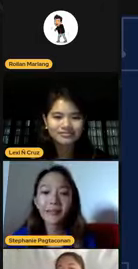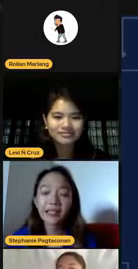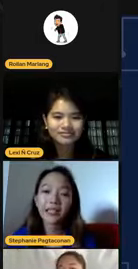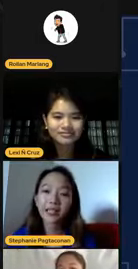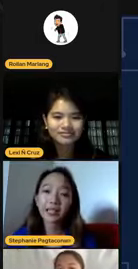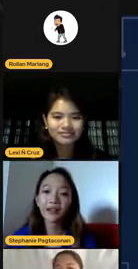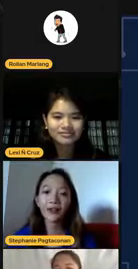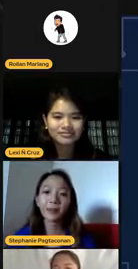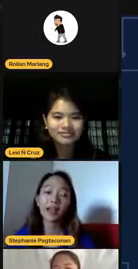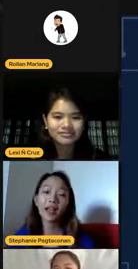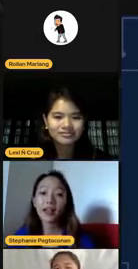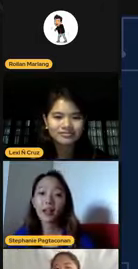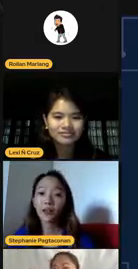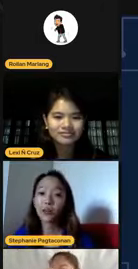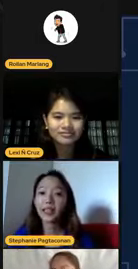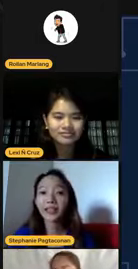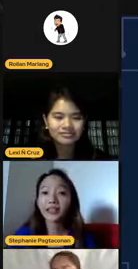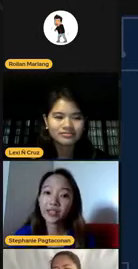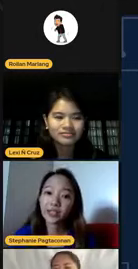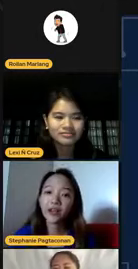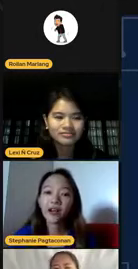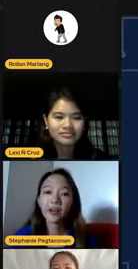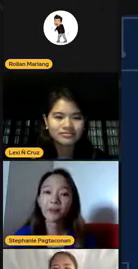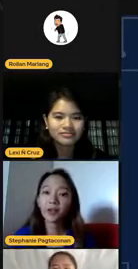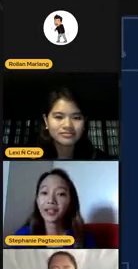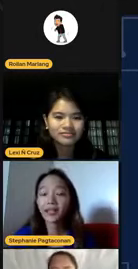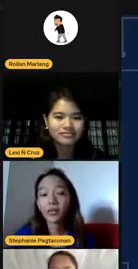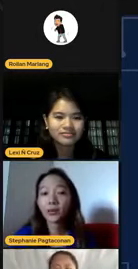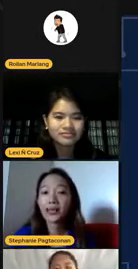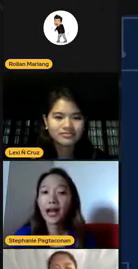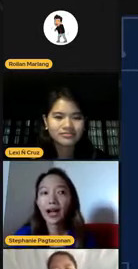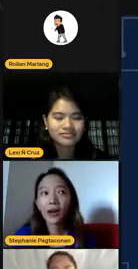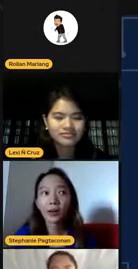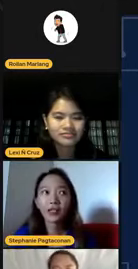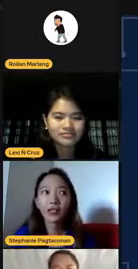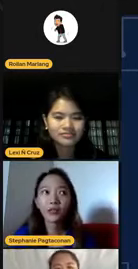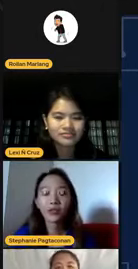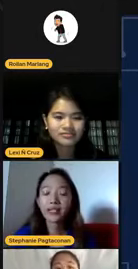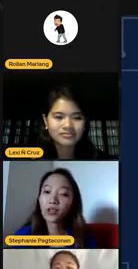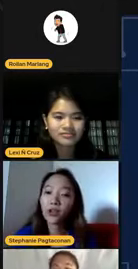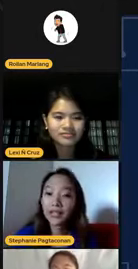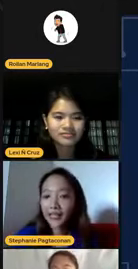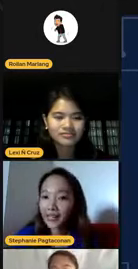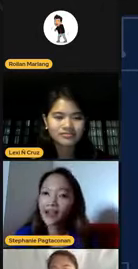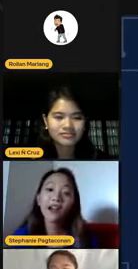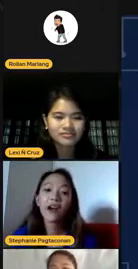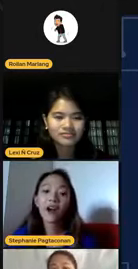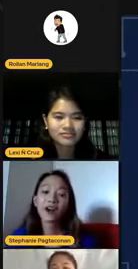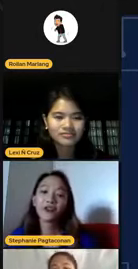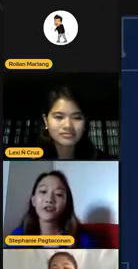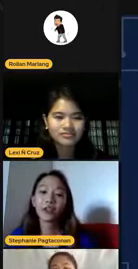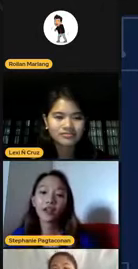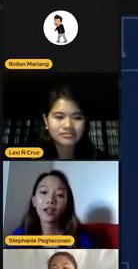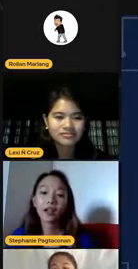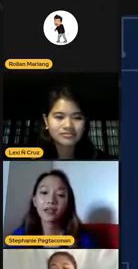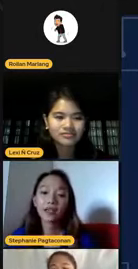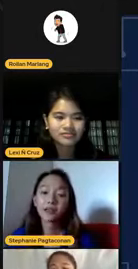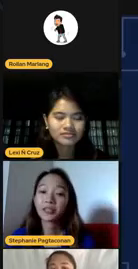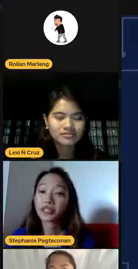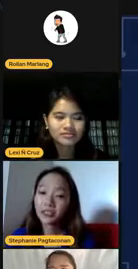cool and amazing talaga for me na those letters coordinate with how they should see or take care of